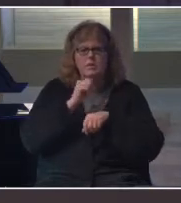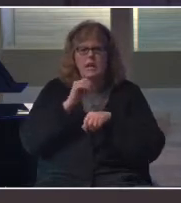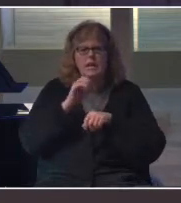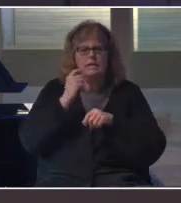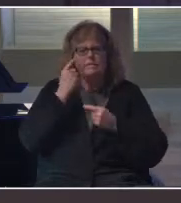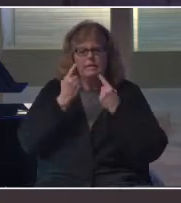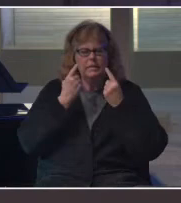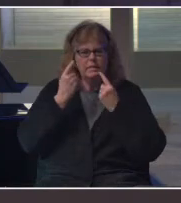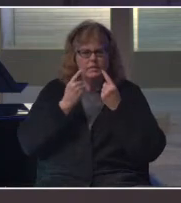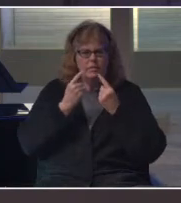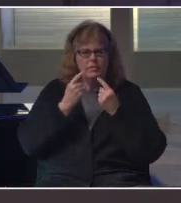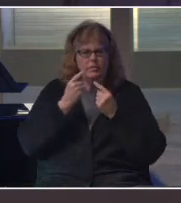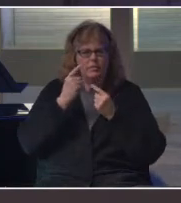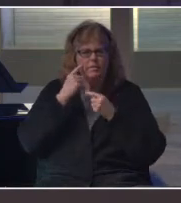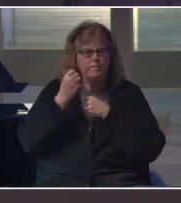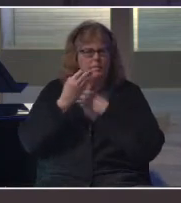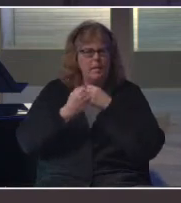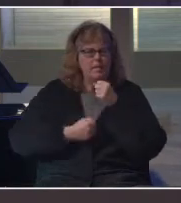it for years.